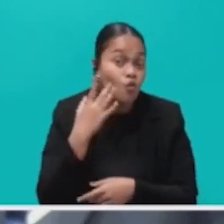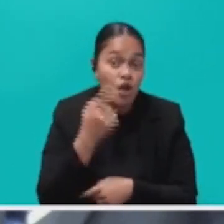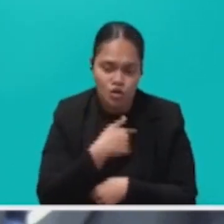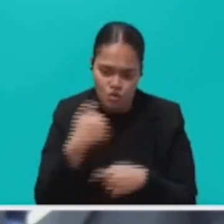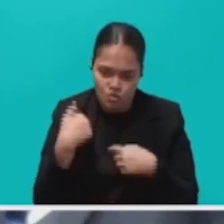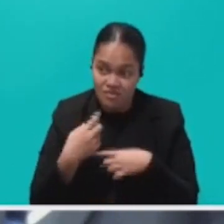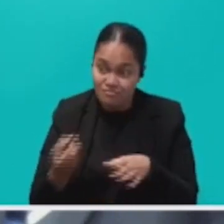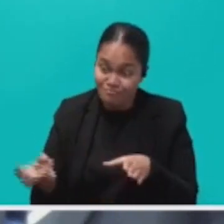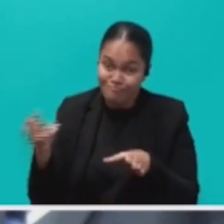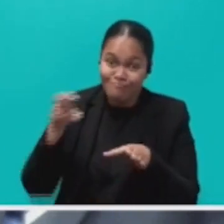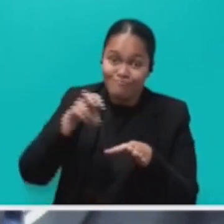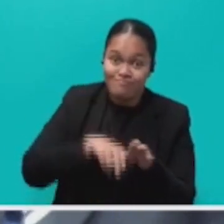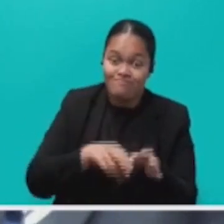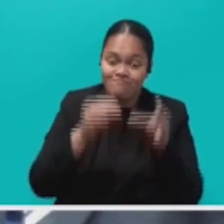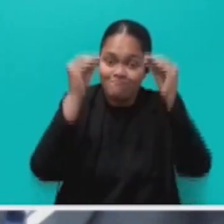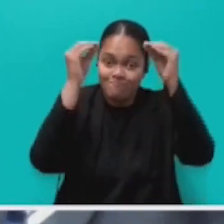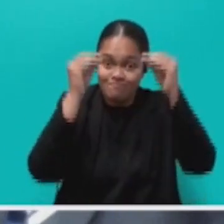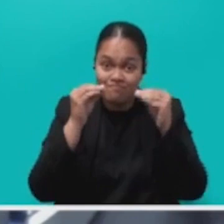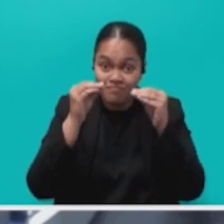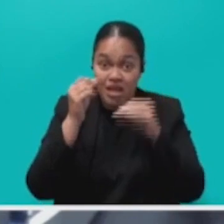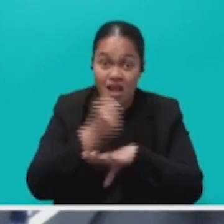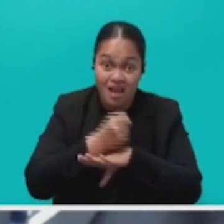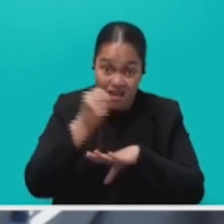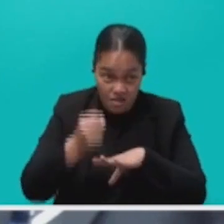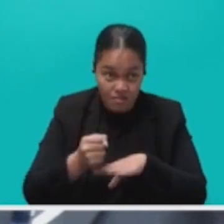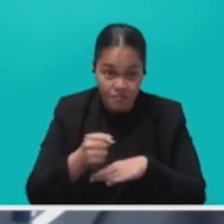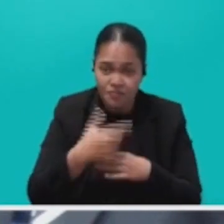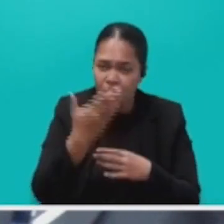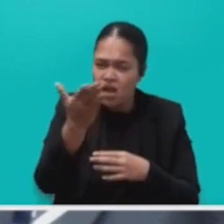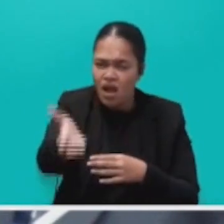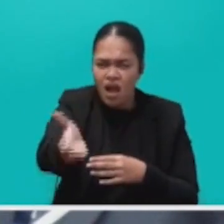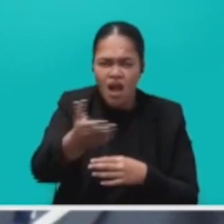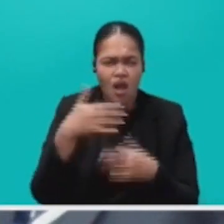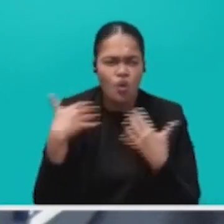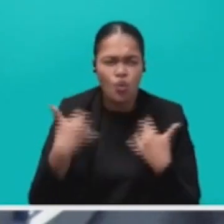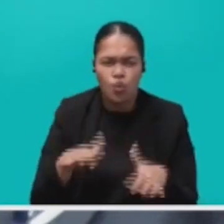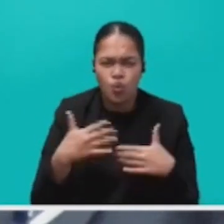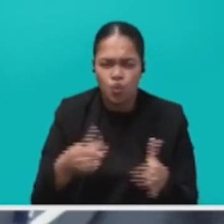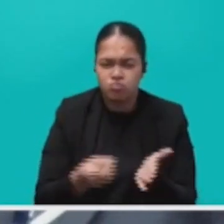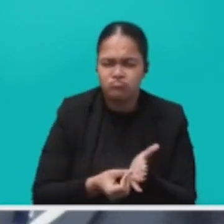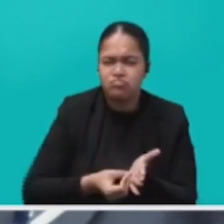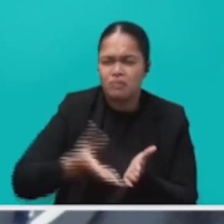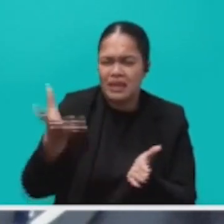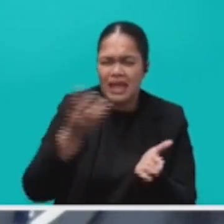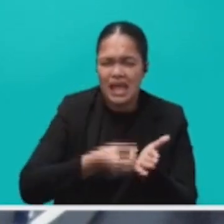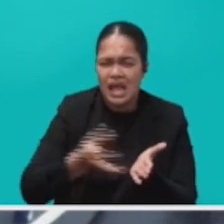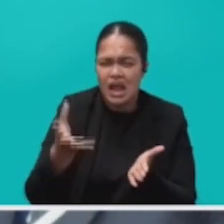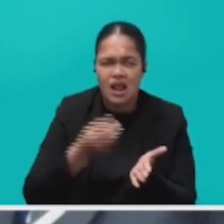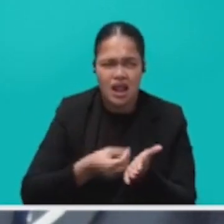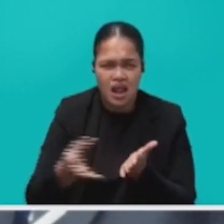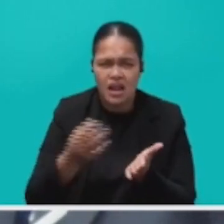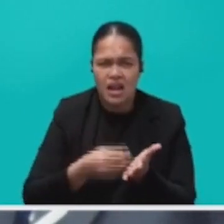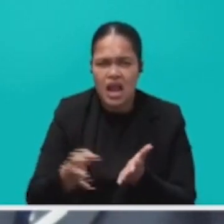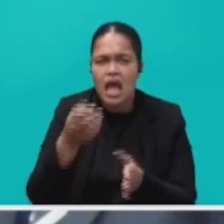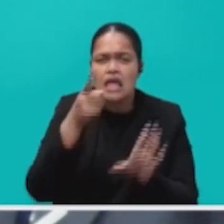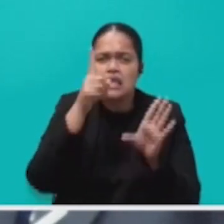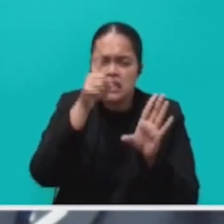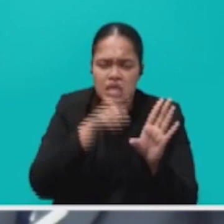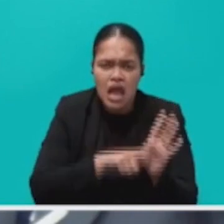power, Mr. Speaker said, they had spent the whole budget for a year in 6